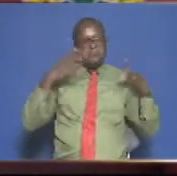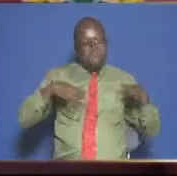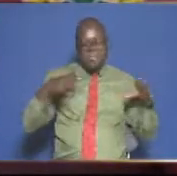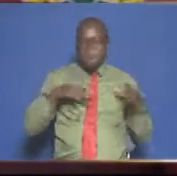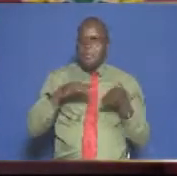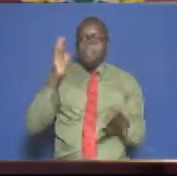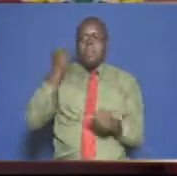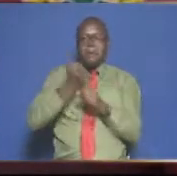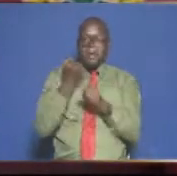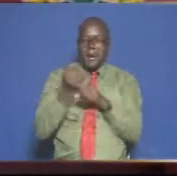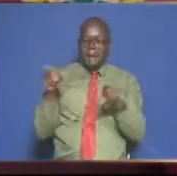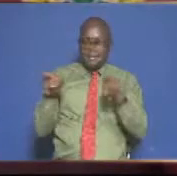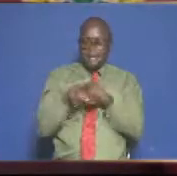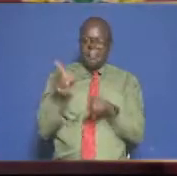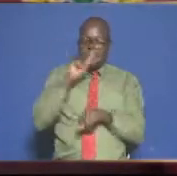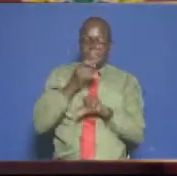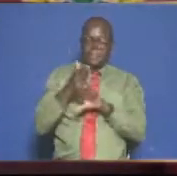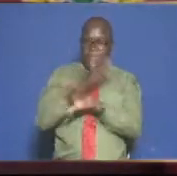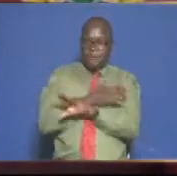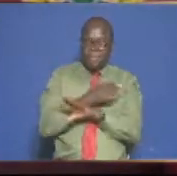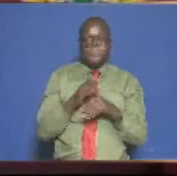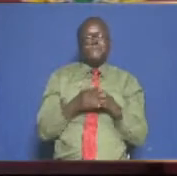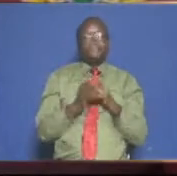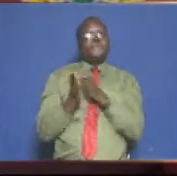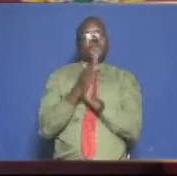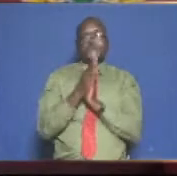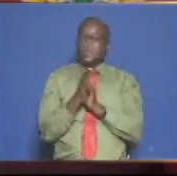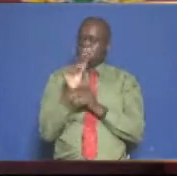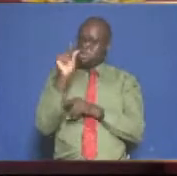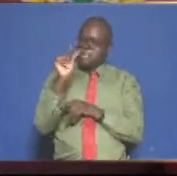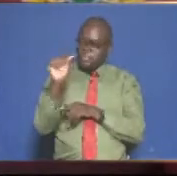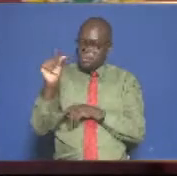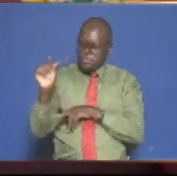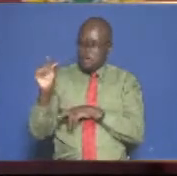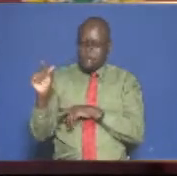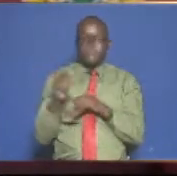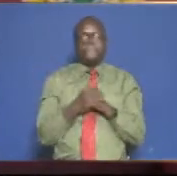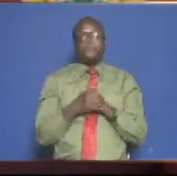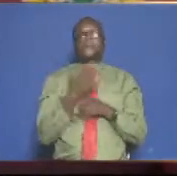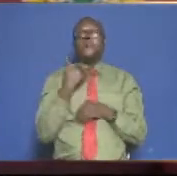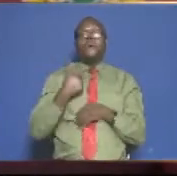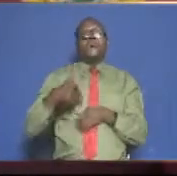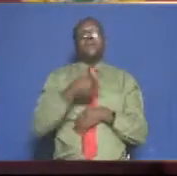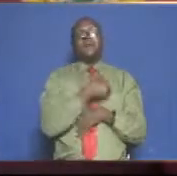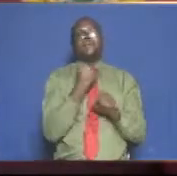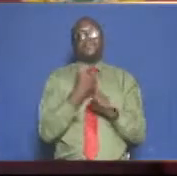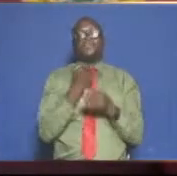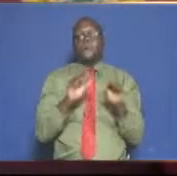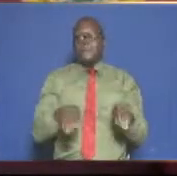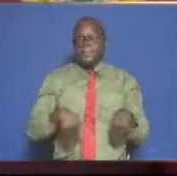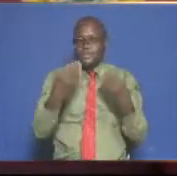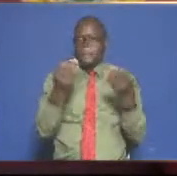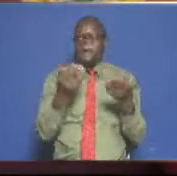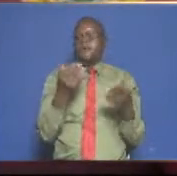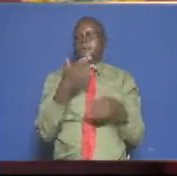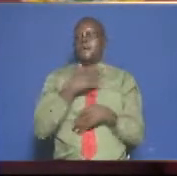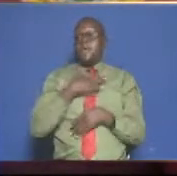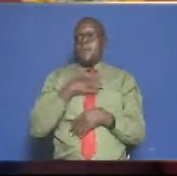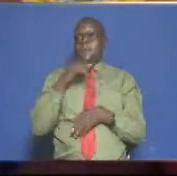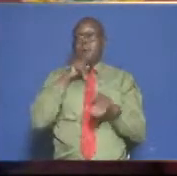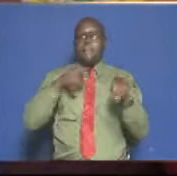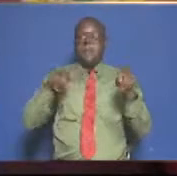Speaker. Mr. Speaker, to cut the story short, I want us to give our departed